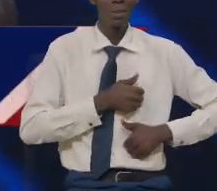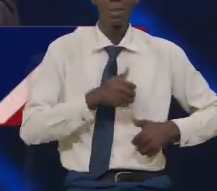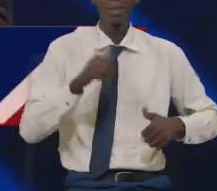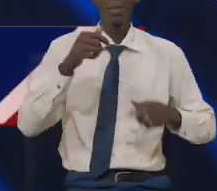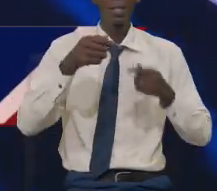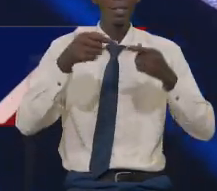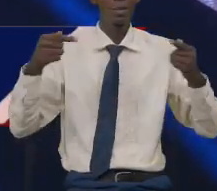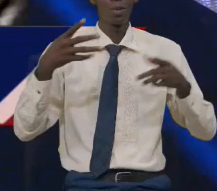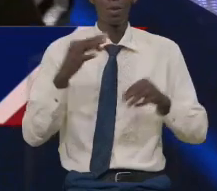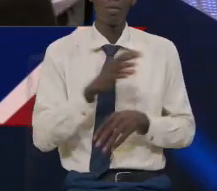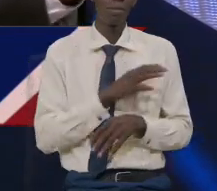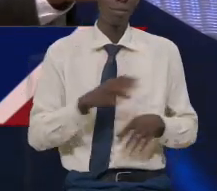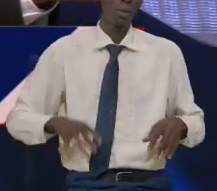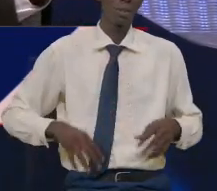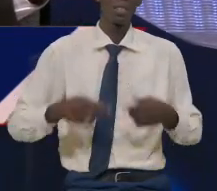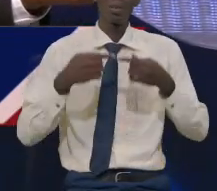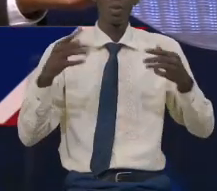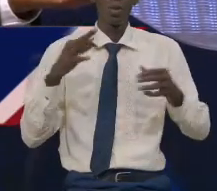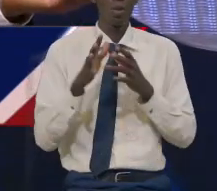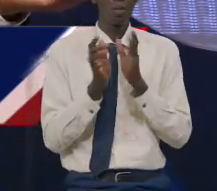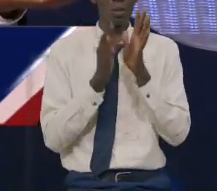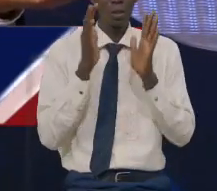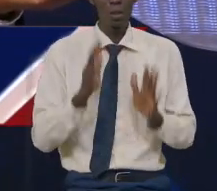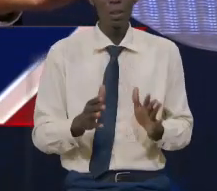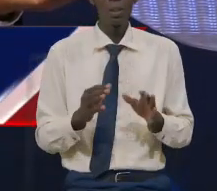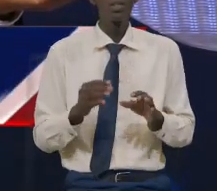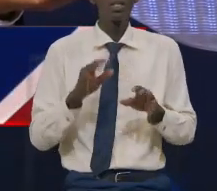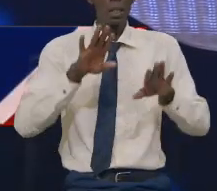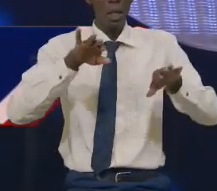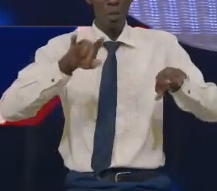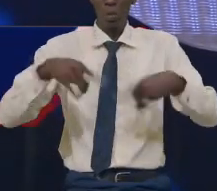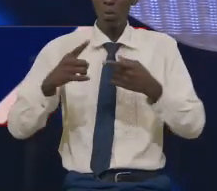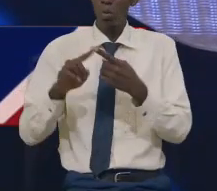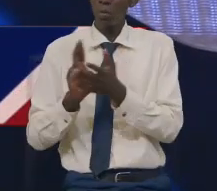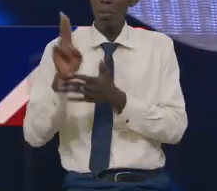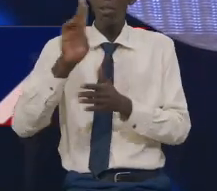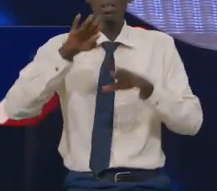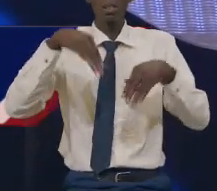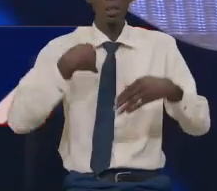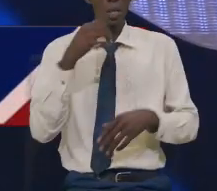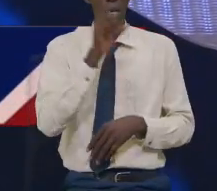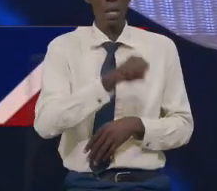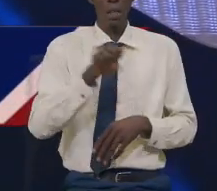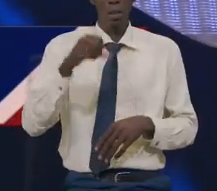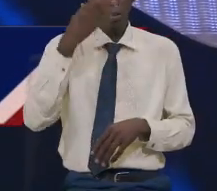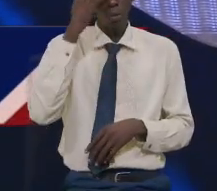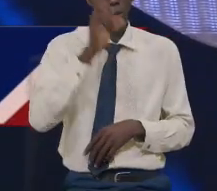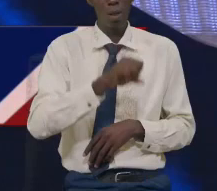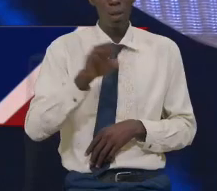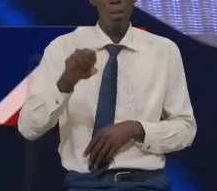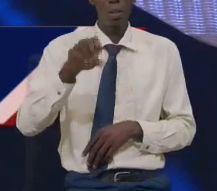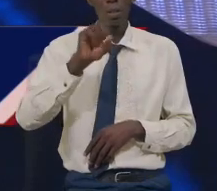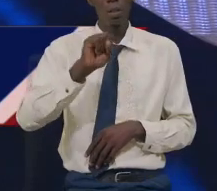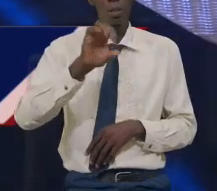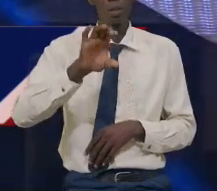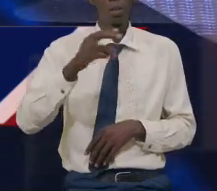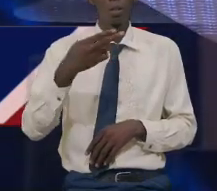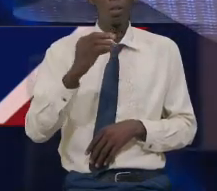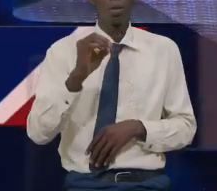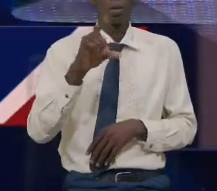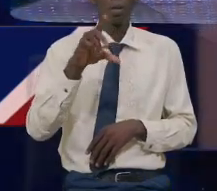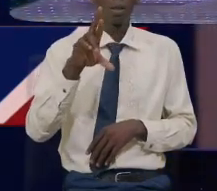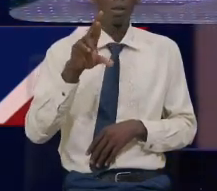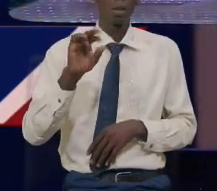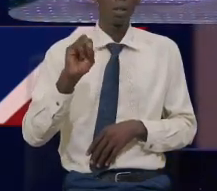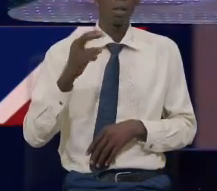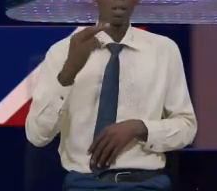And even going to university, they gave me scholarship. Everything I learned, and it gave me even some extra money to take care